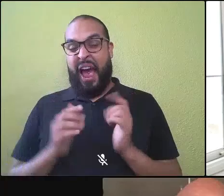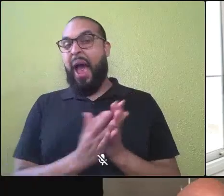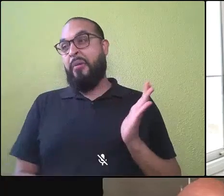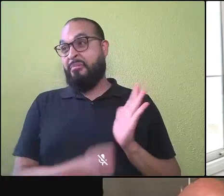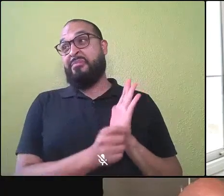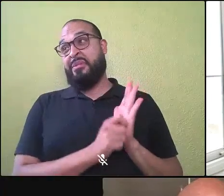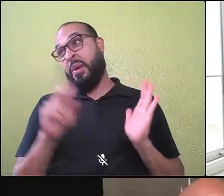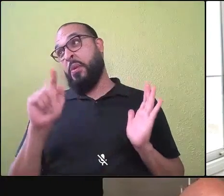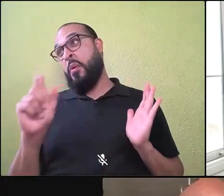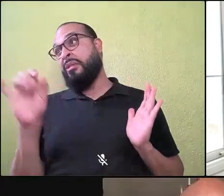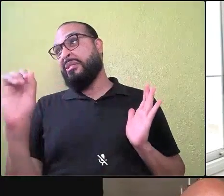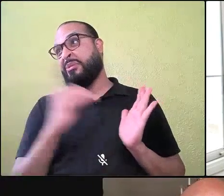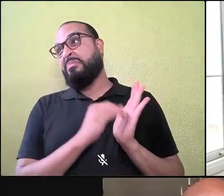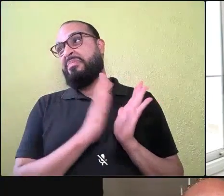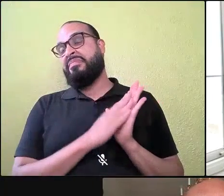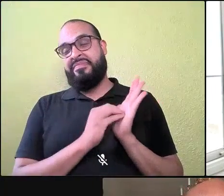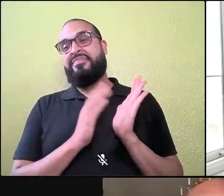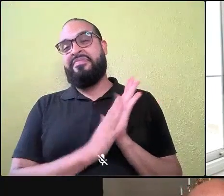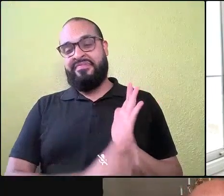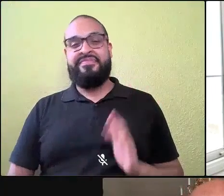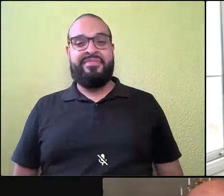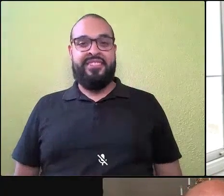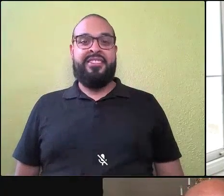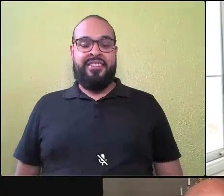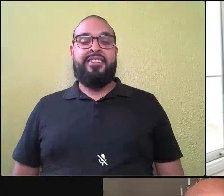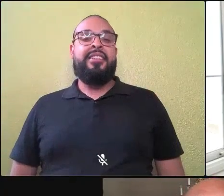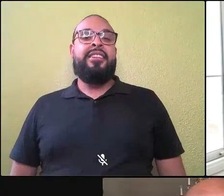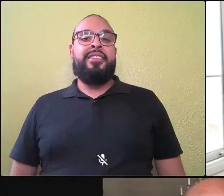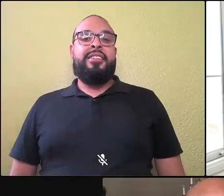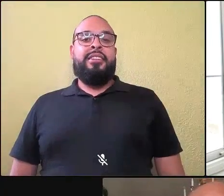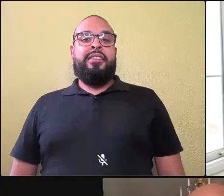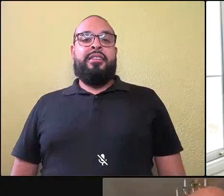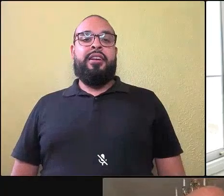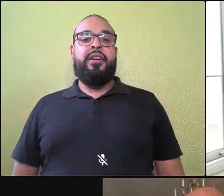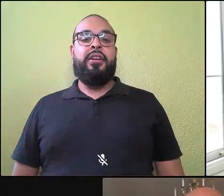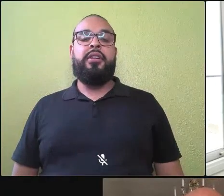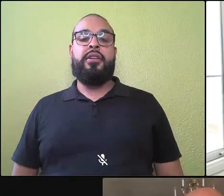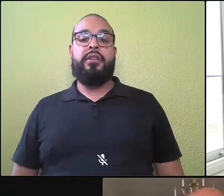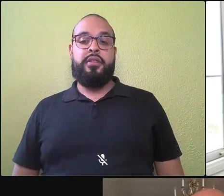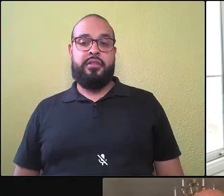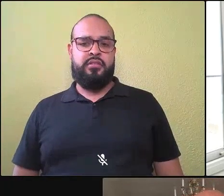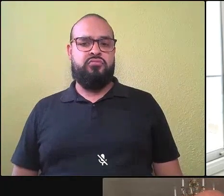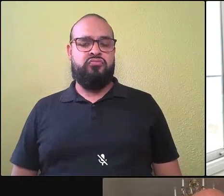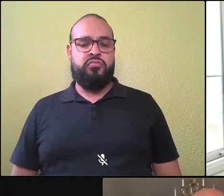be shared, and so forth. With all you managing communities and dealing with